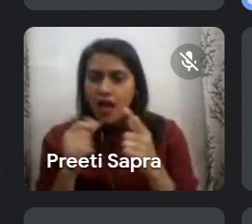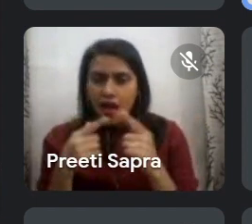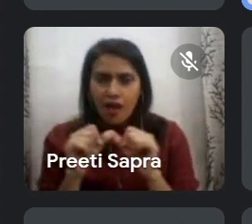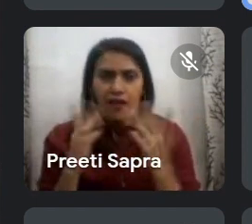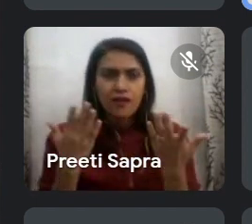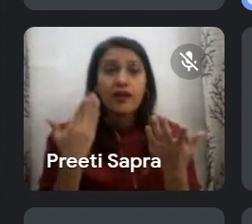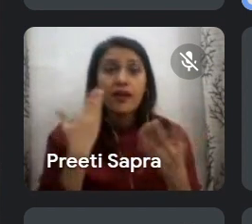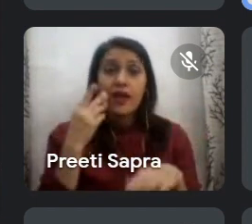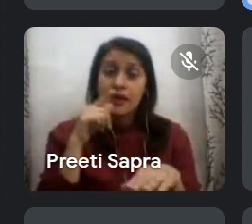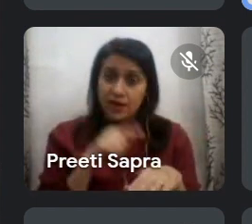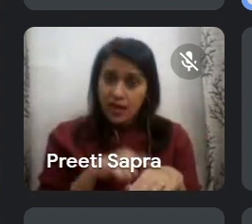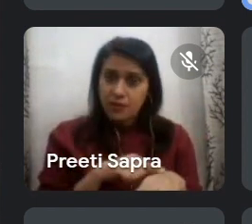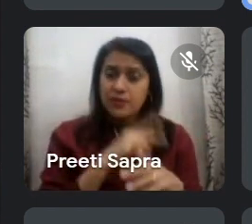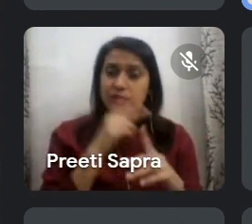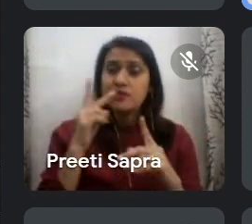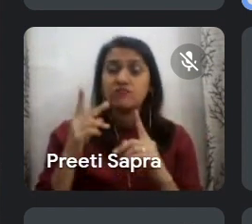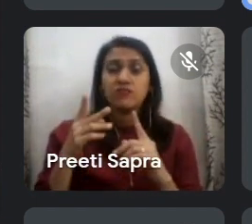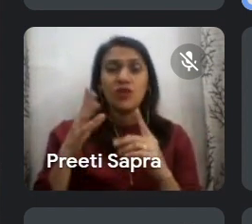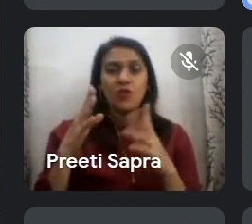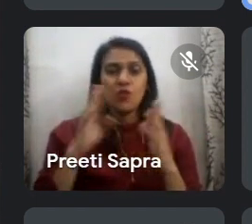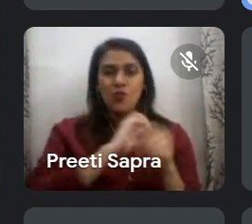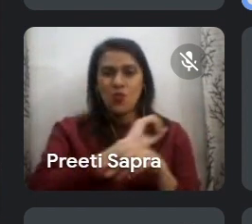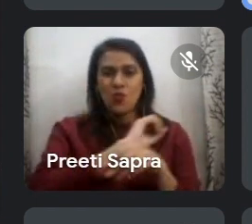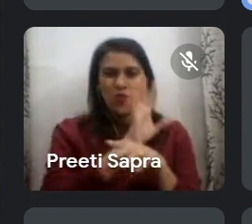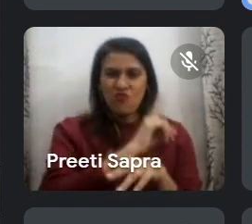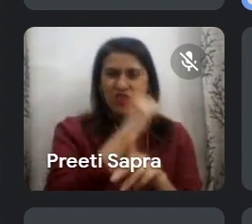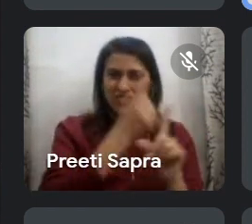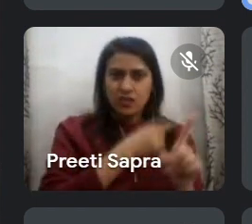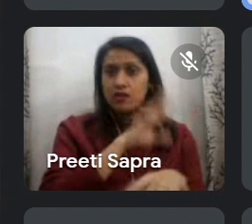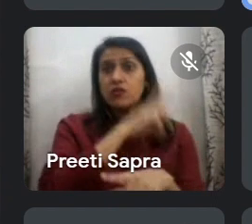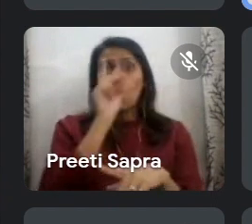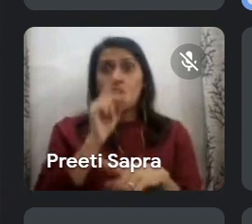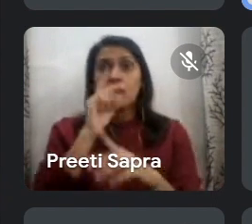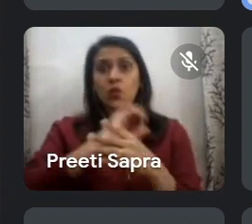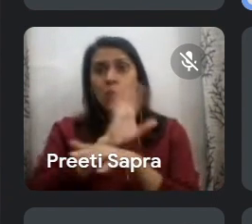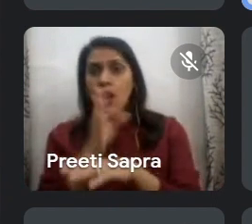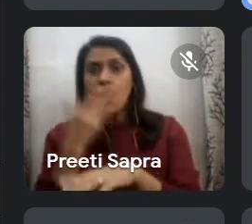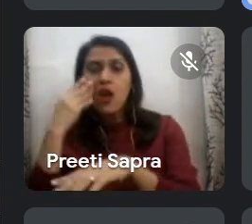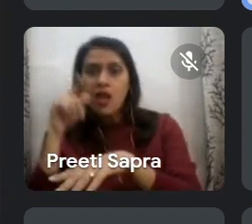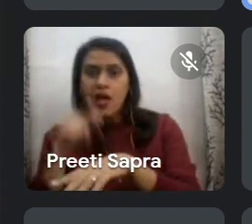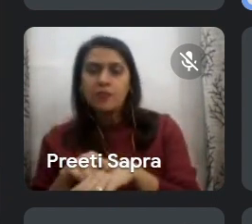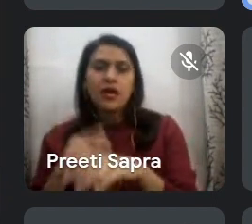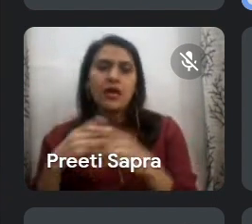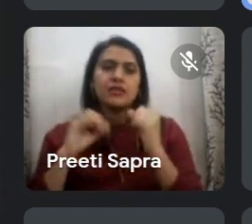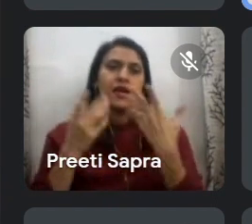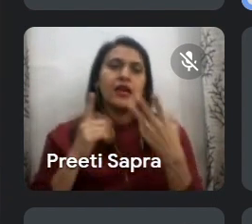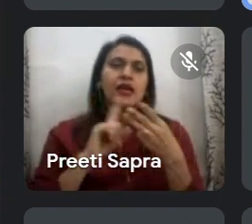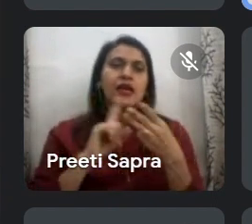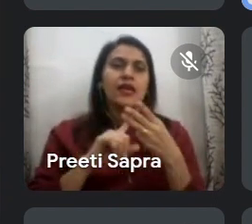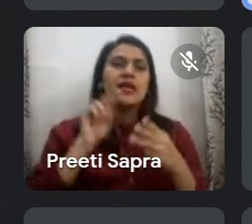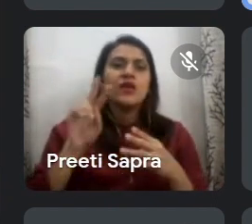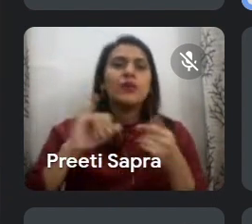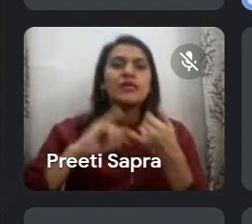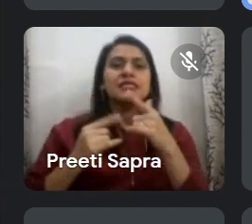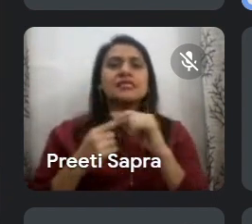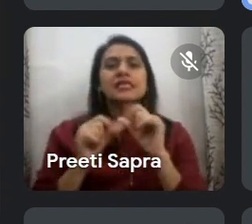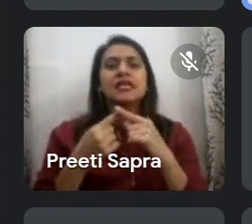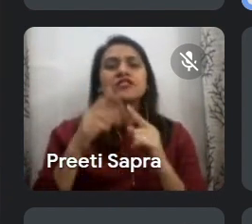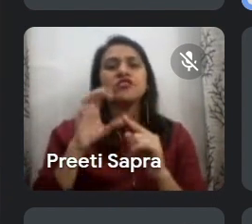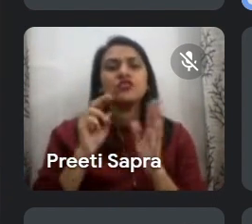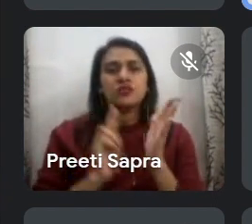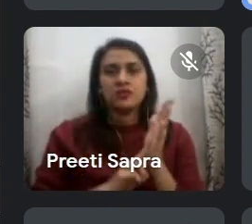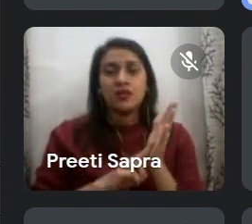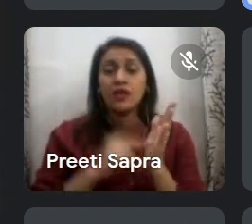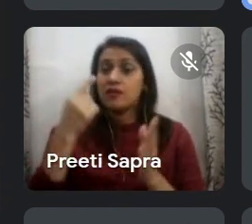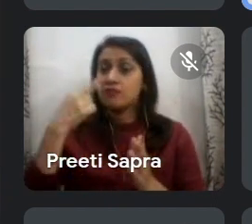time, like during the second wave, I wanted to start a EV station, actually. So because EVs were right trending